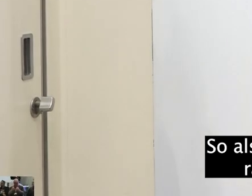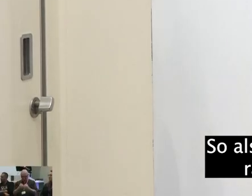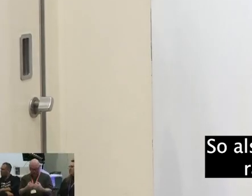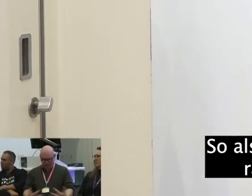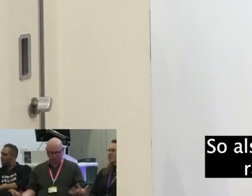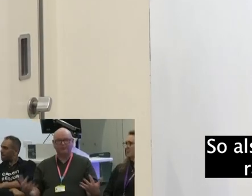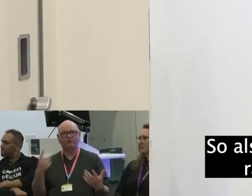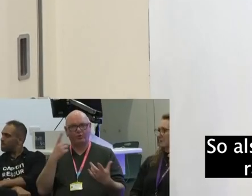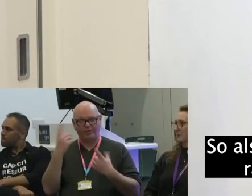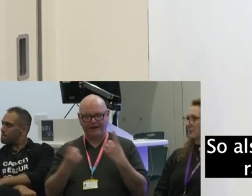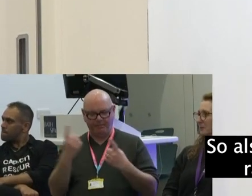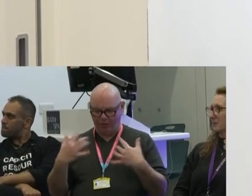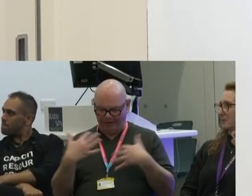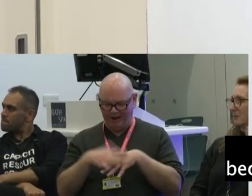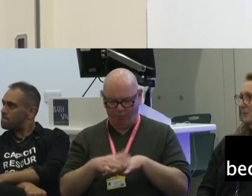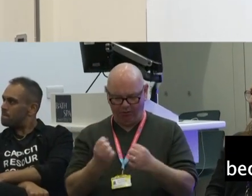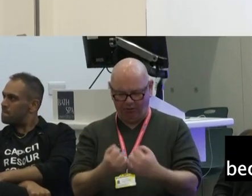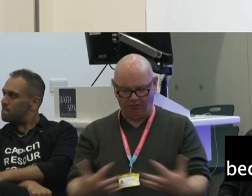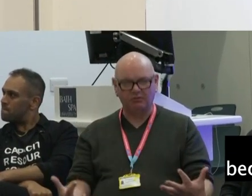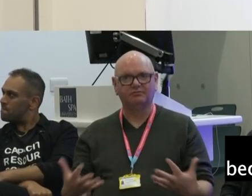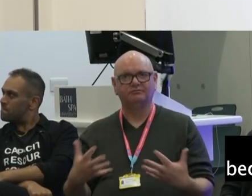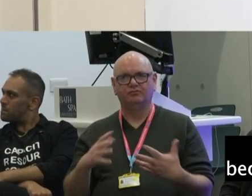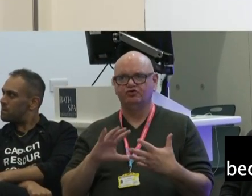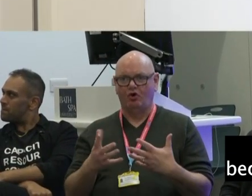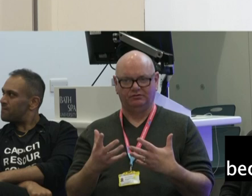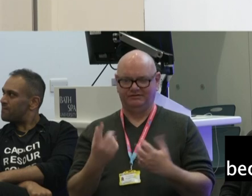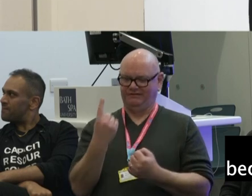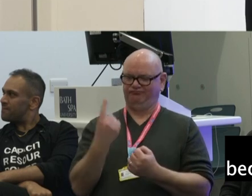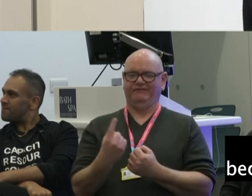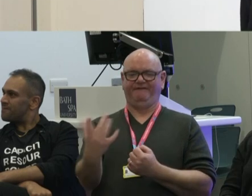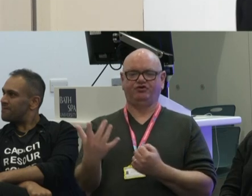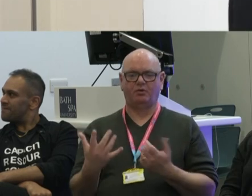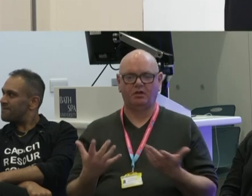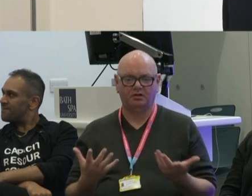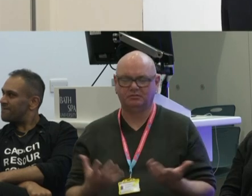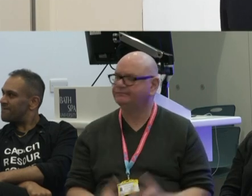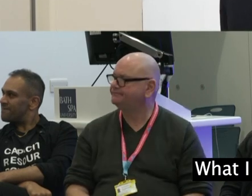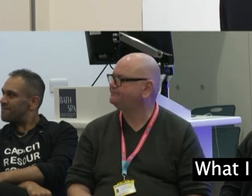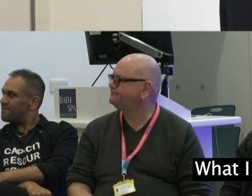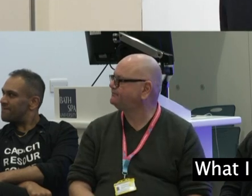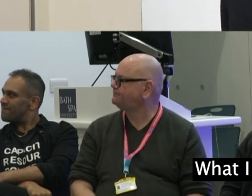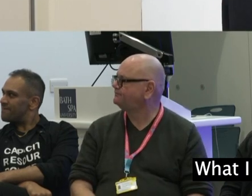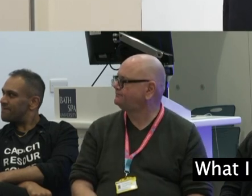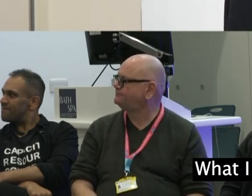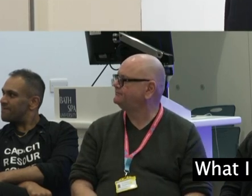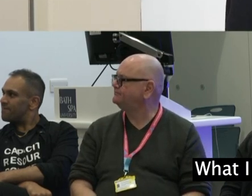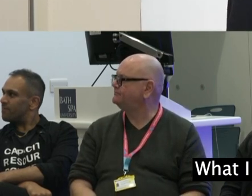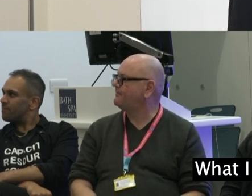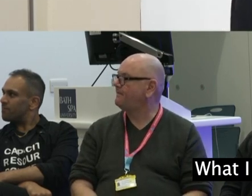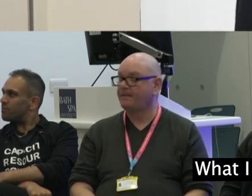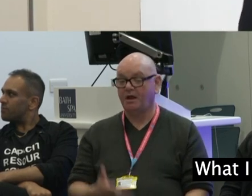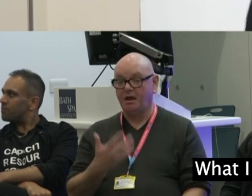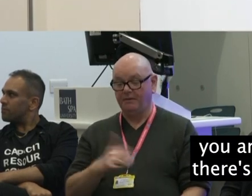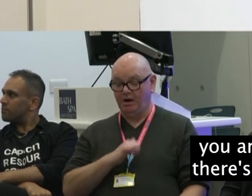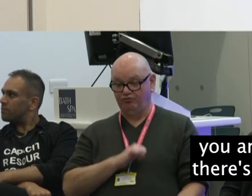a mycelium rather than a cookie cutter. I stop this analogy now because it's getting a bit weird. What I promised you, that